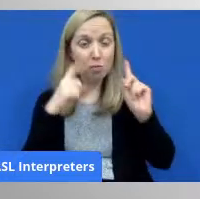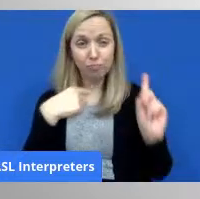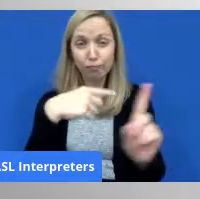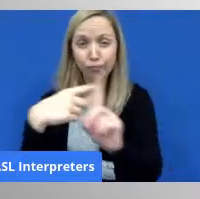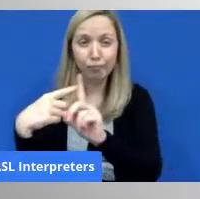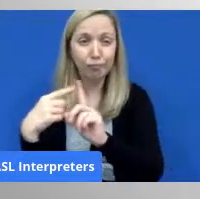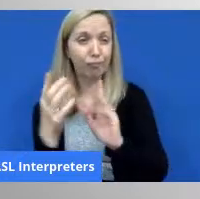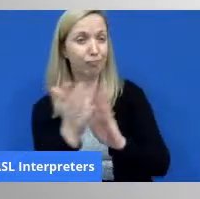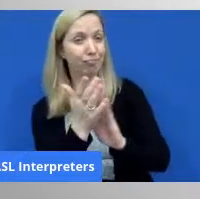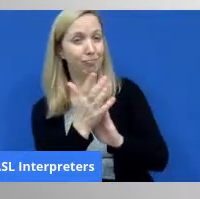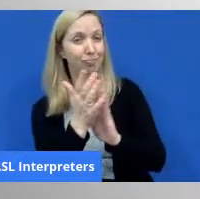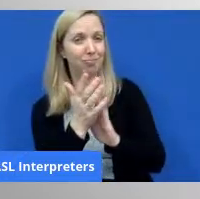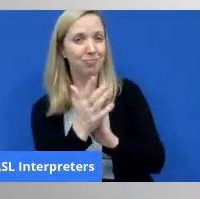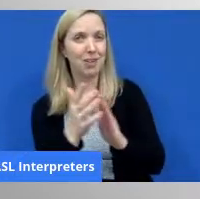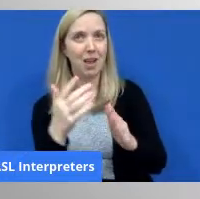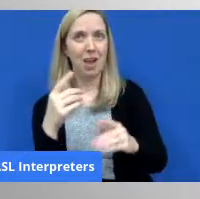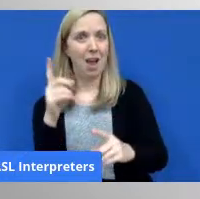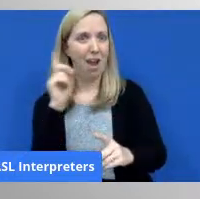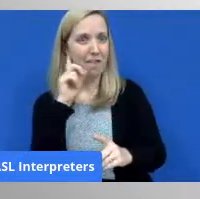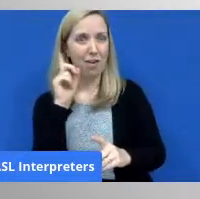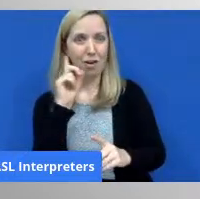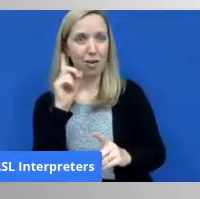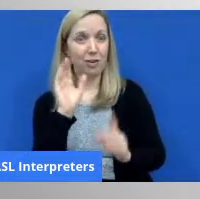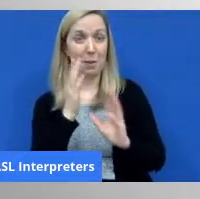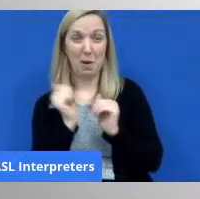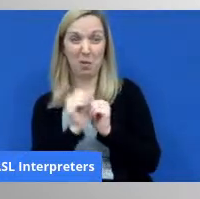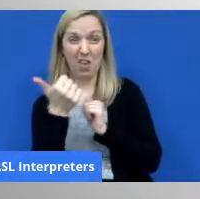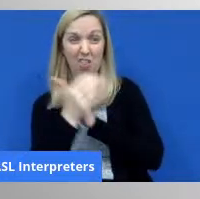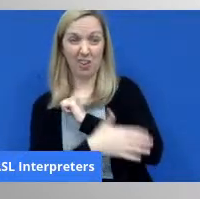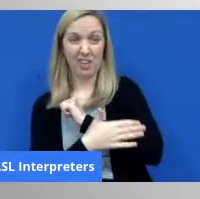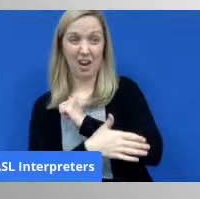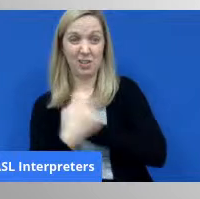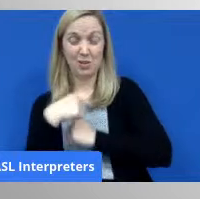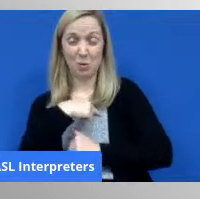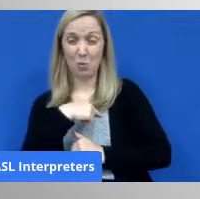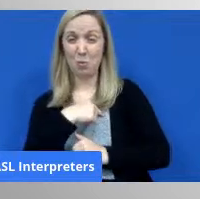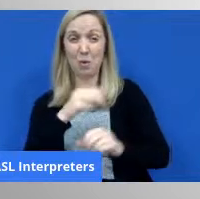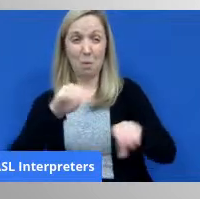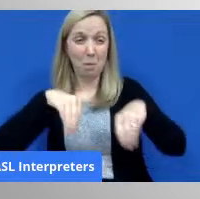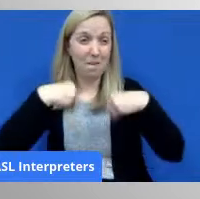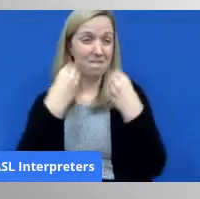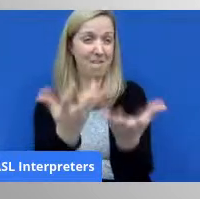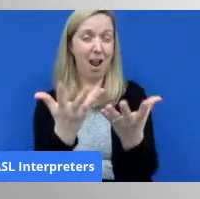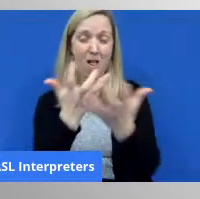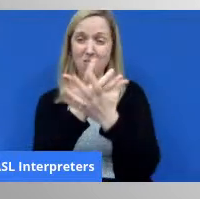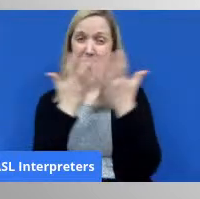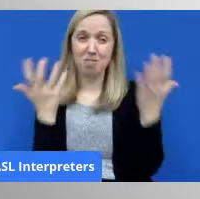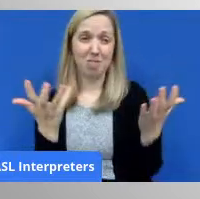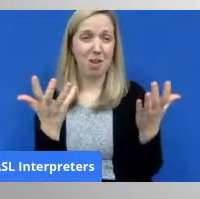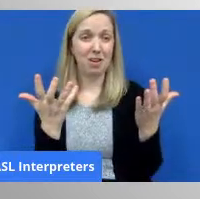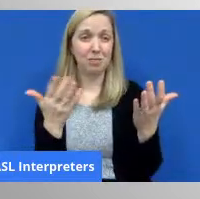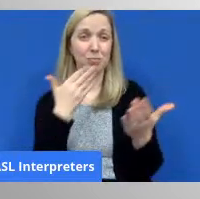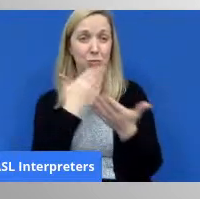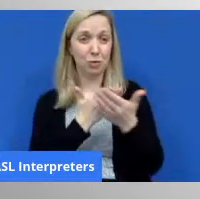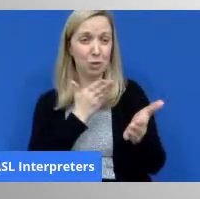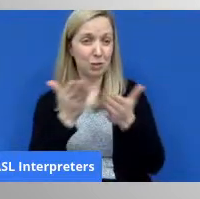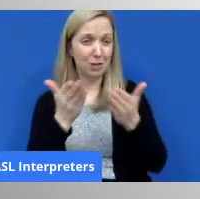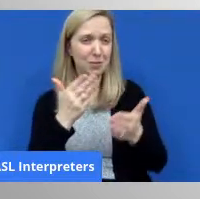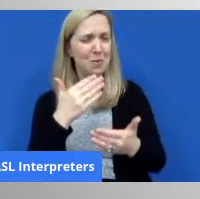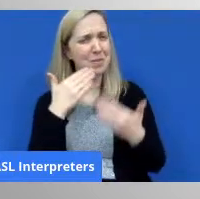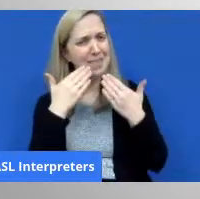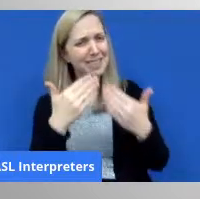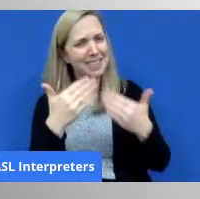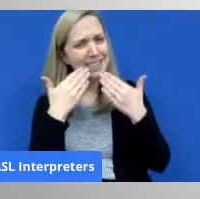think that we're leaps and bounds ahead, and we're really providing a really good service to our families. So thank you for the programs that